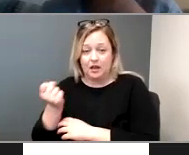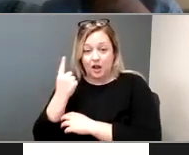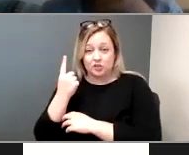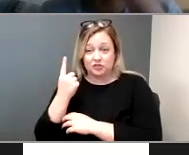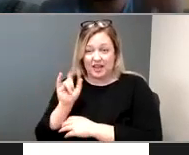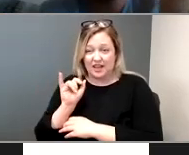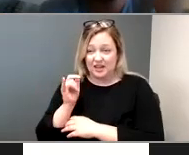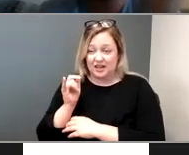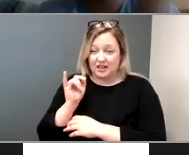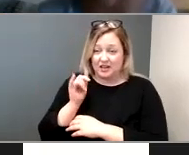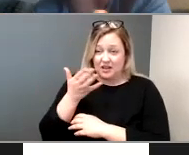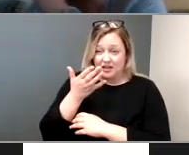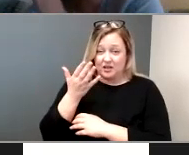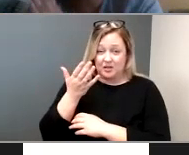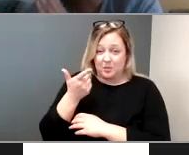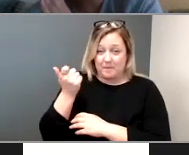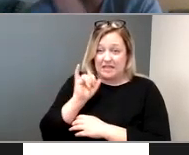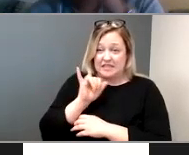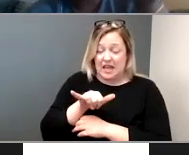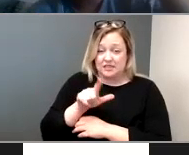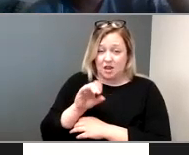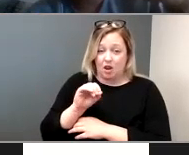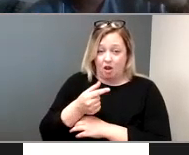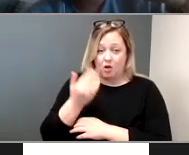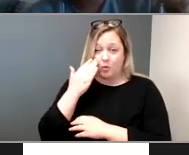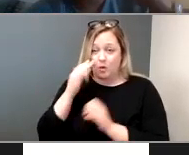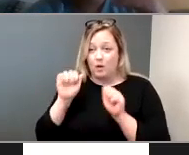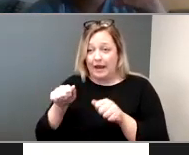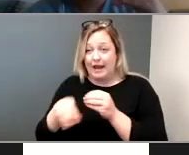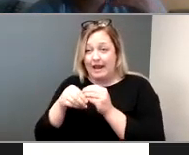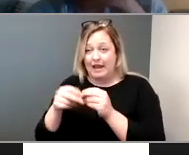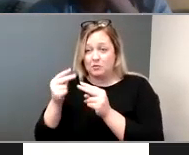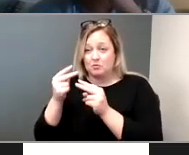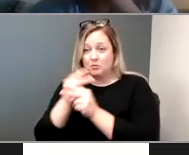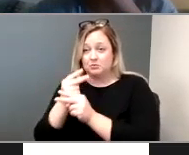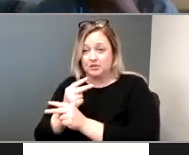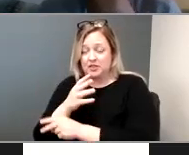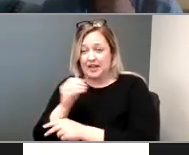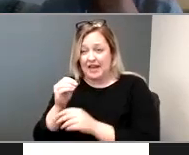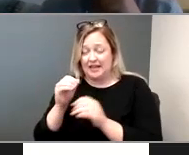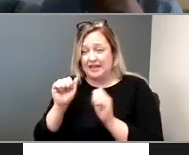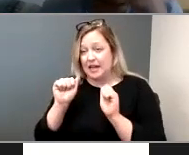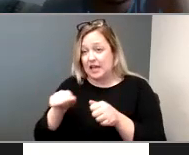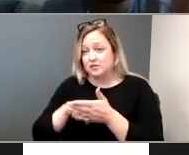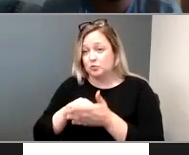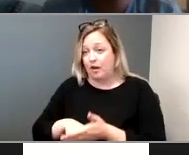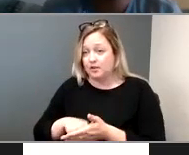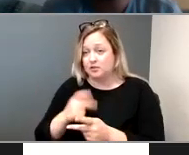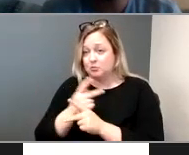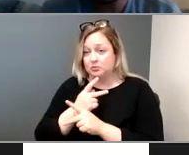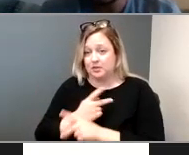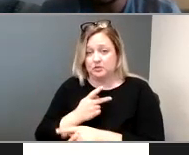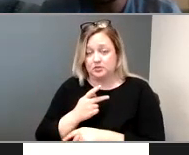know that those rules apply. We can add multiplications and we can subtract divisions. So we